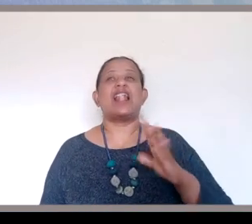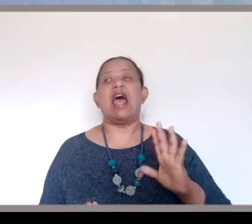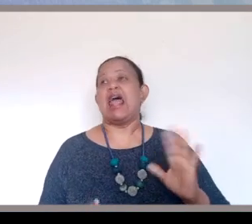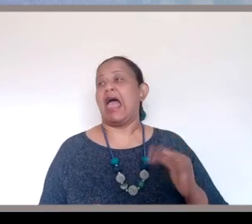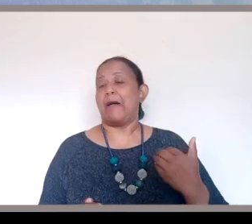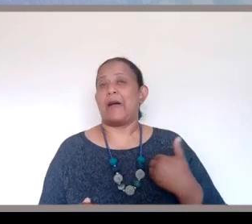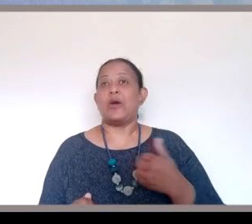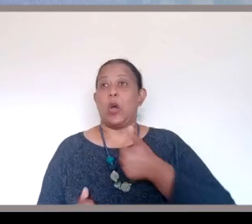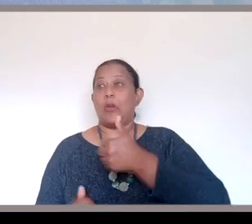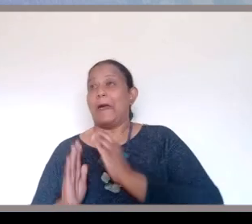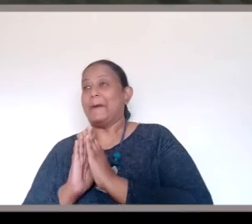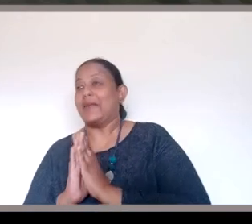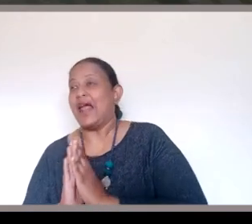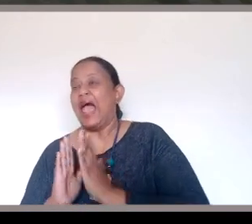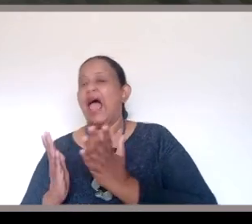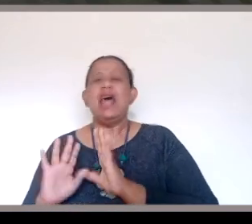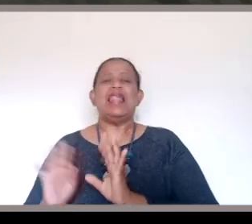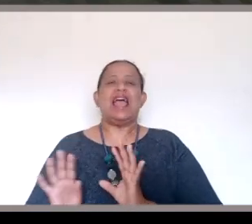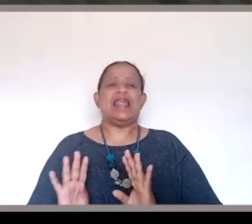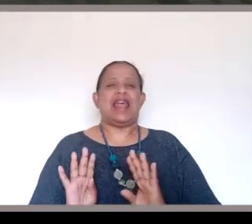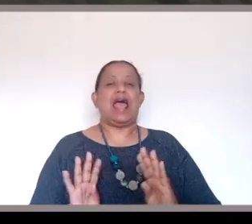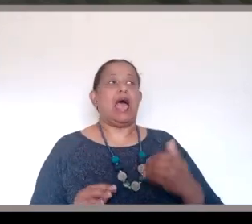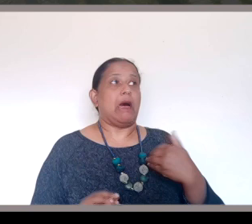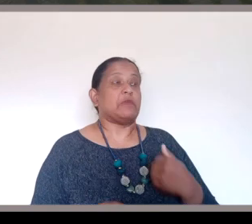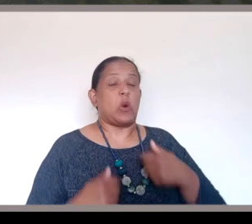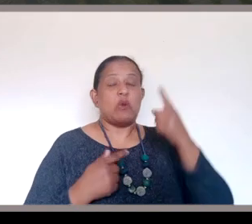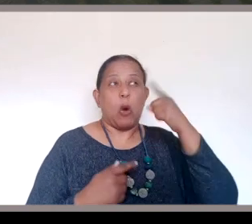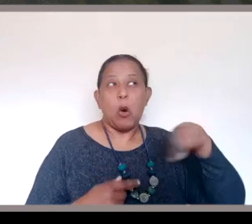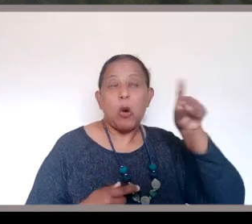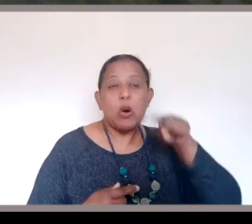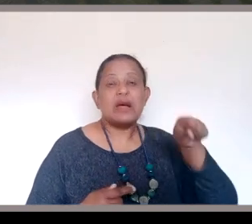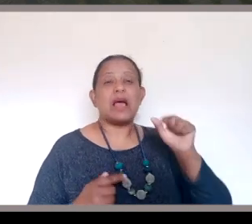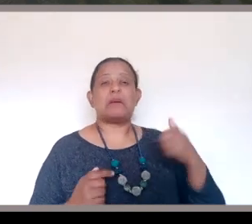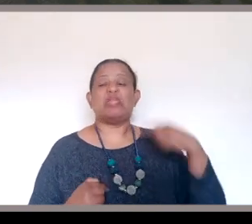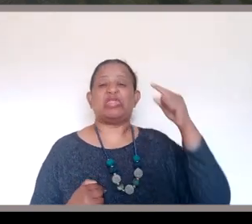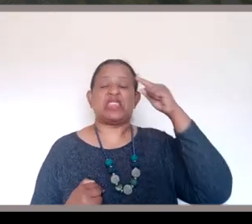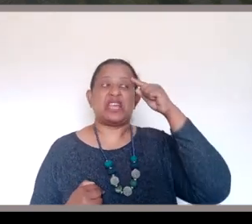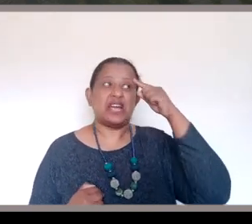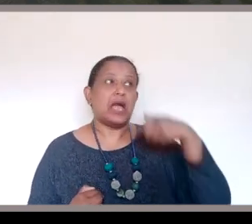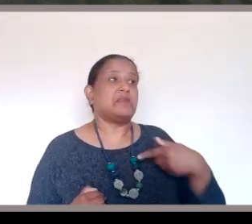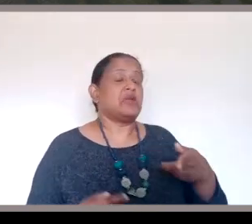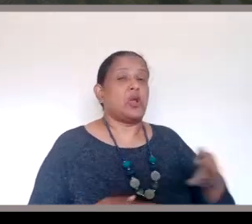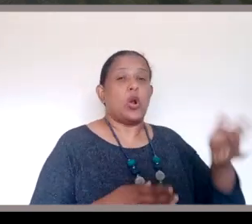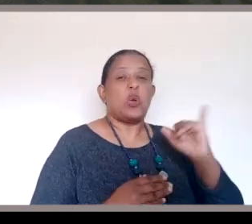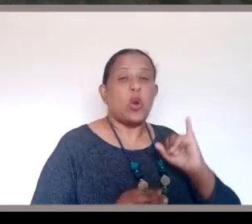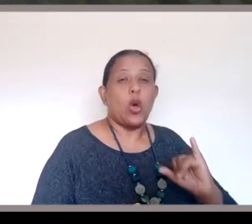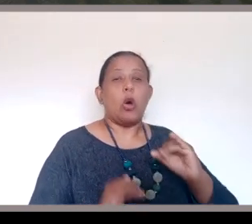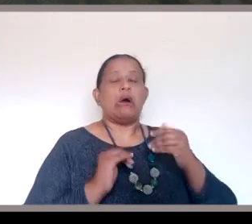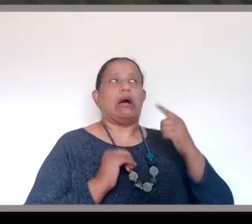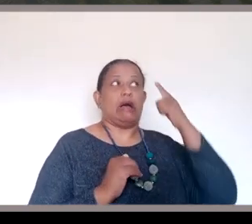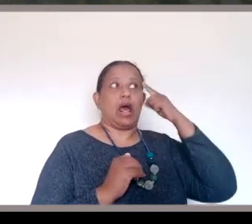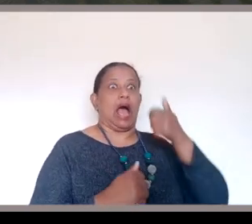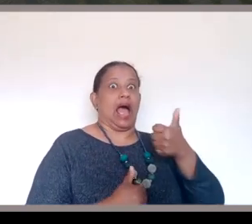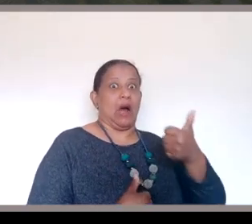tempted to do the wrong thing, right? James 1:12 says this, James 1:12,